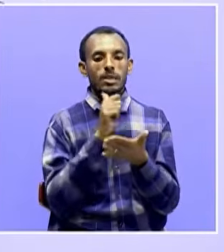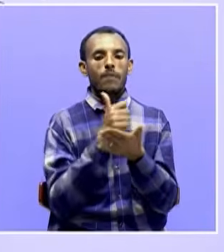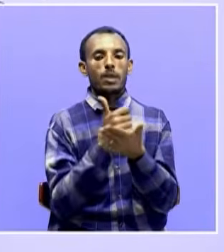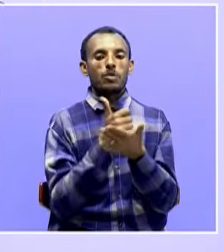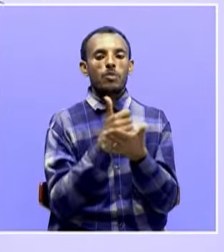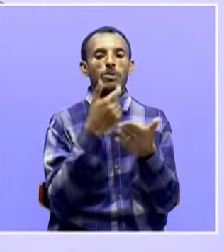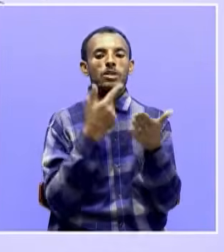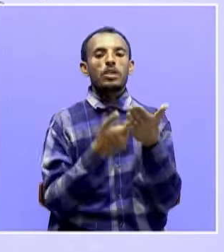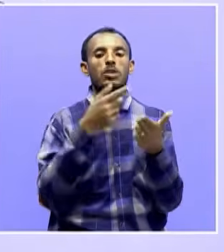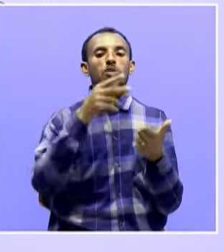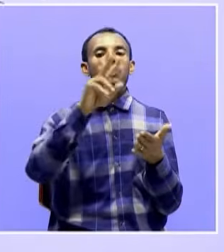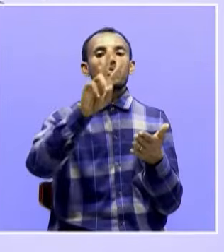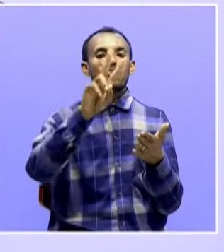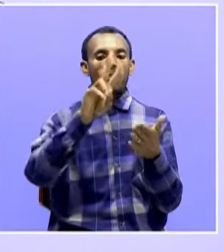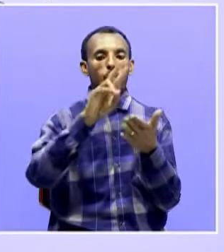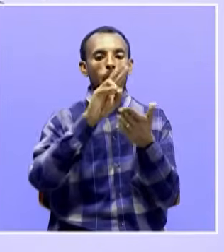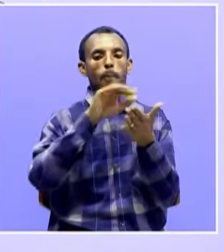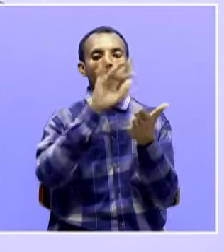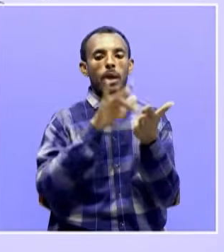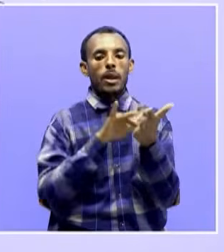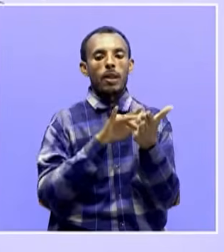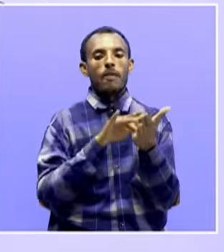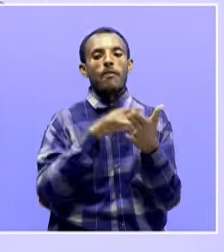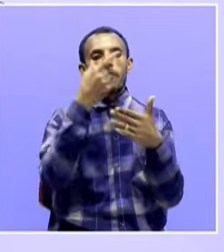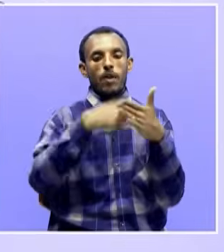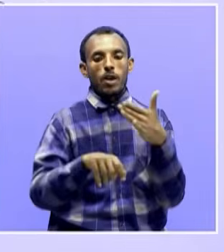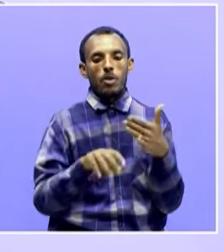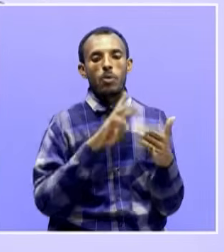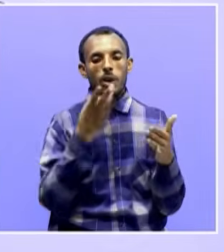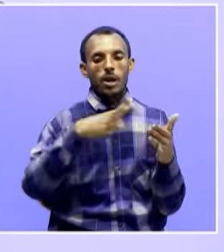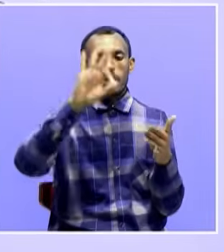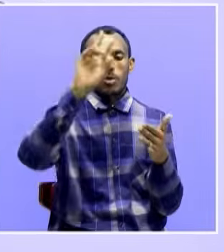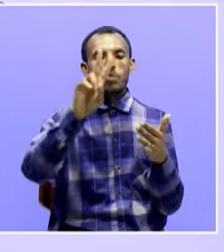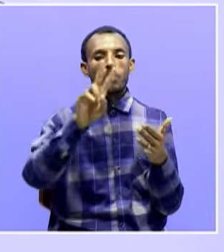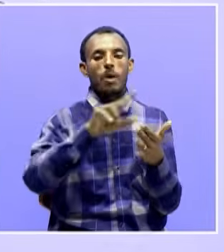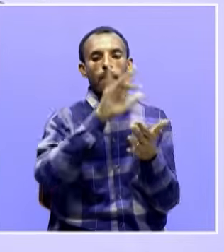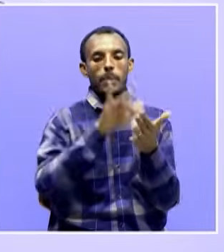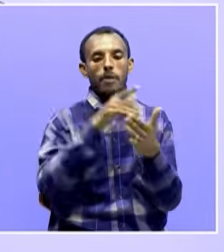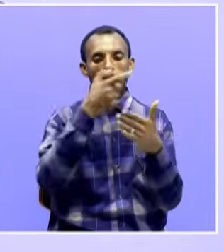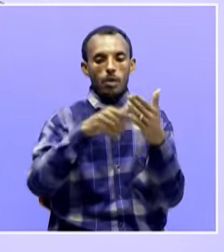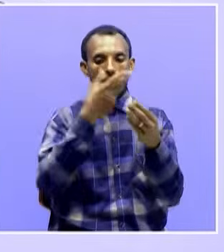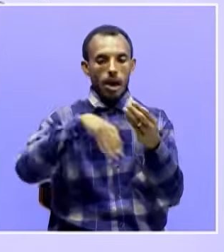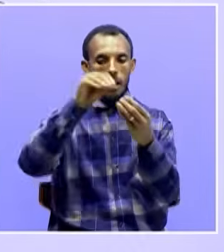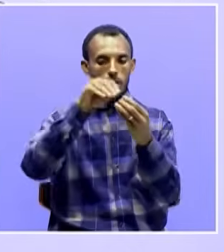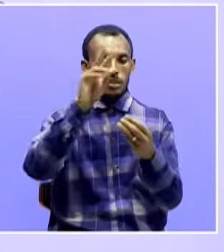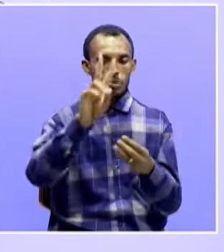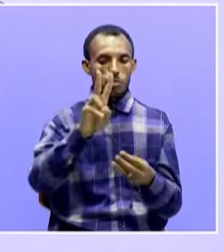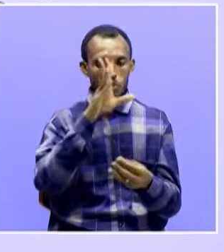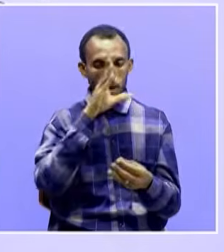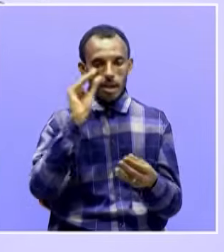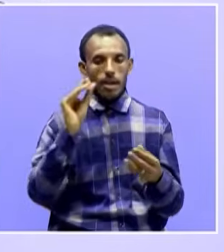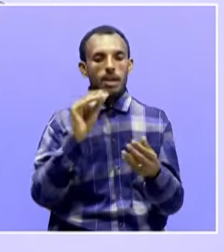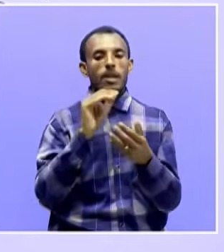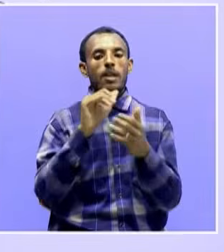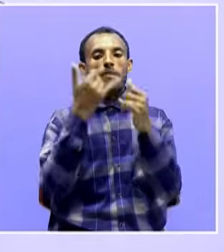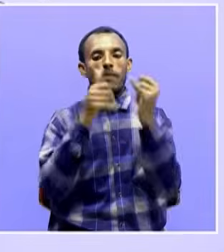2 middle values. Here we got 2 middle values, add the 2 and divide by 2, you get this will